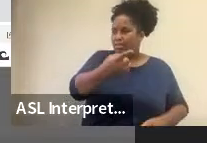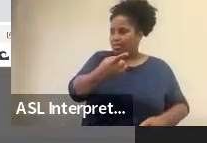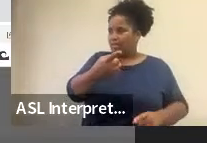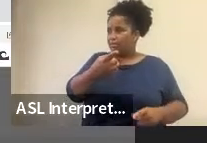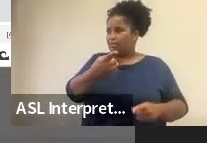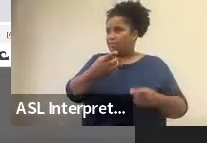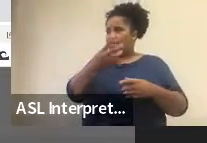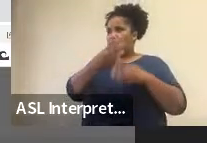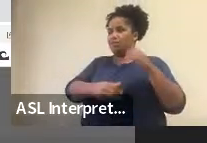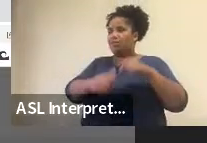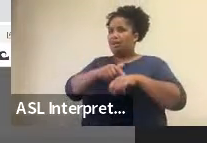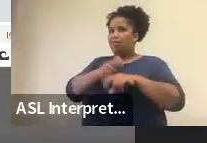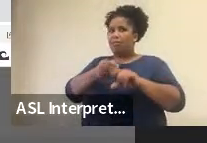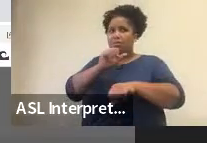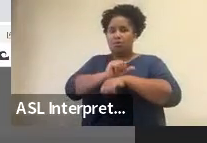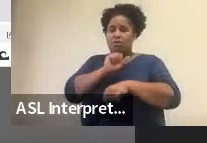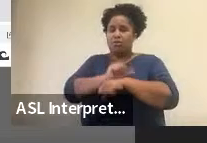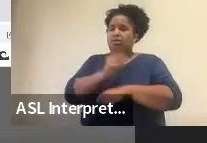losing time from work.